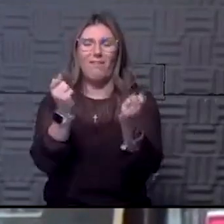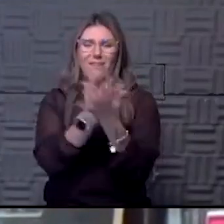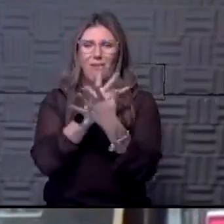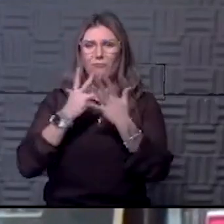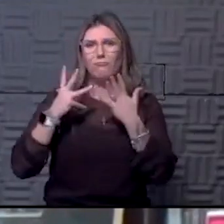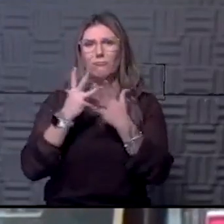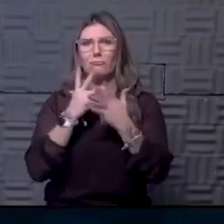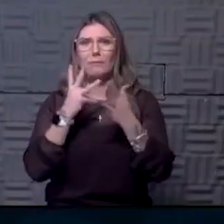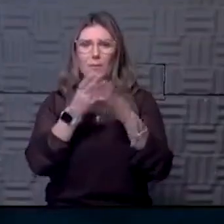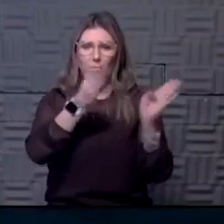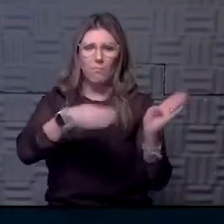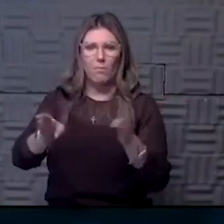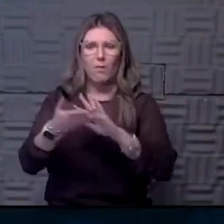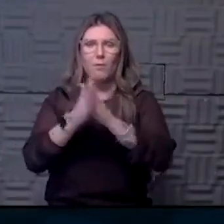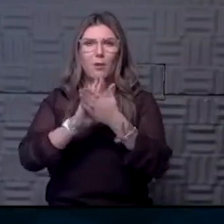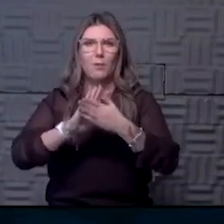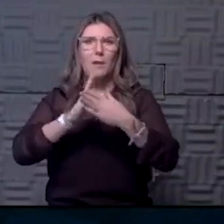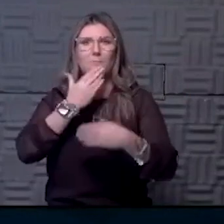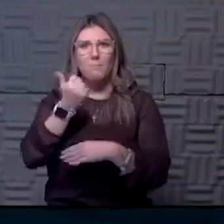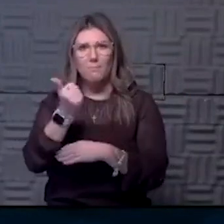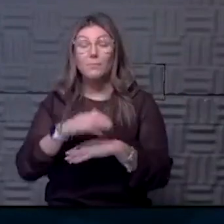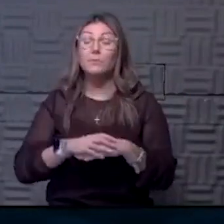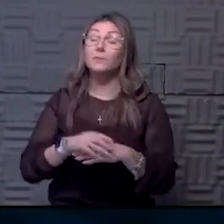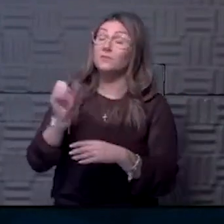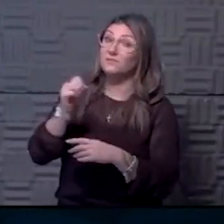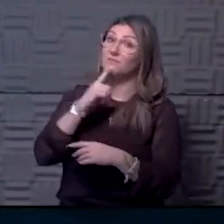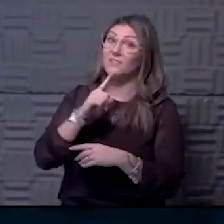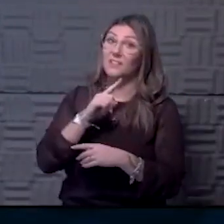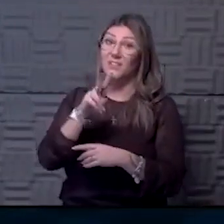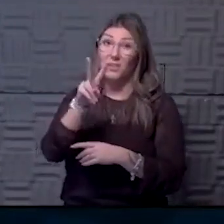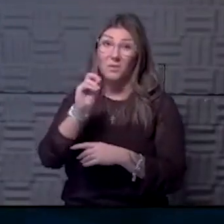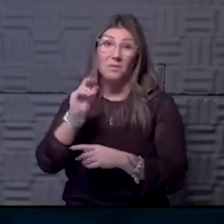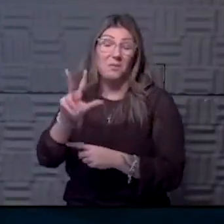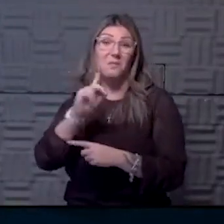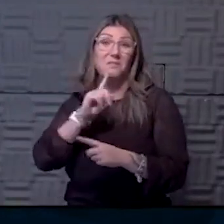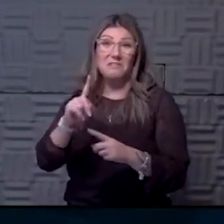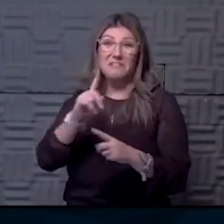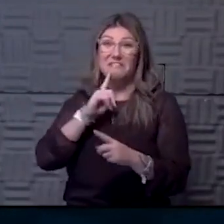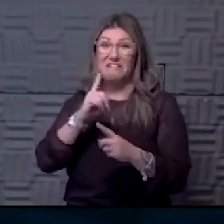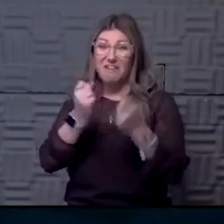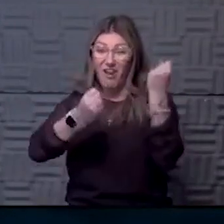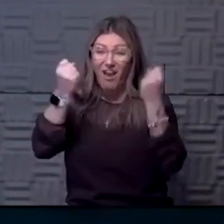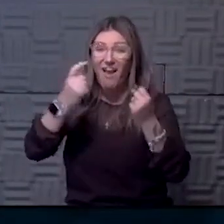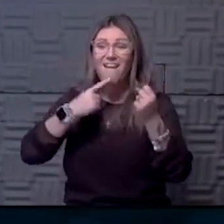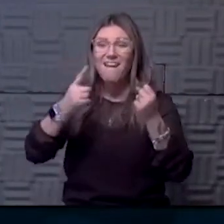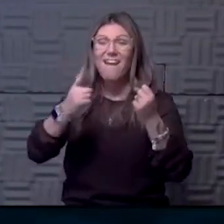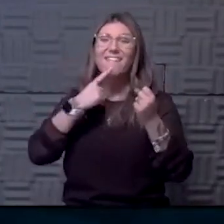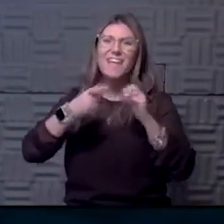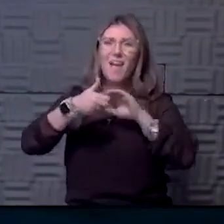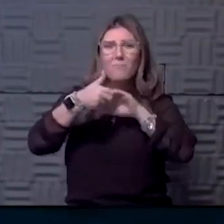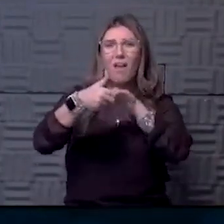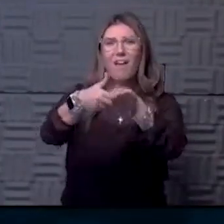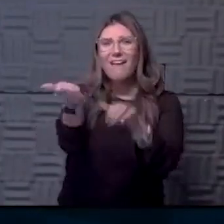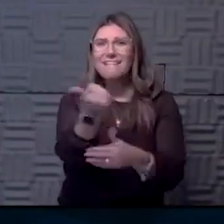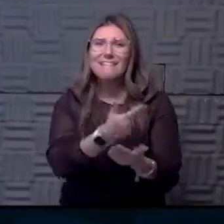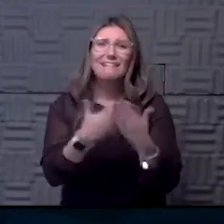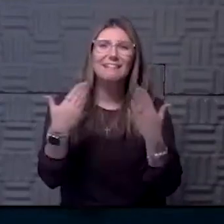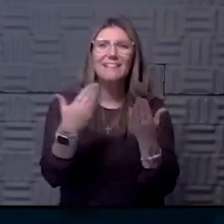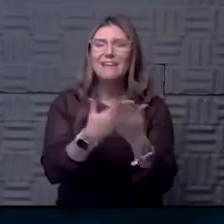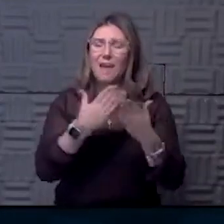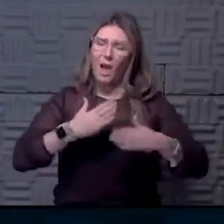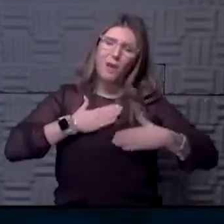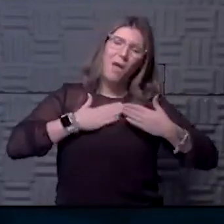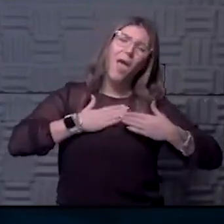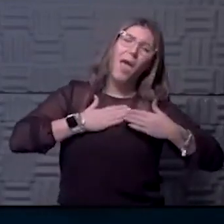better? Yeah, I tell you, I got a 2003 Sequoia. It's got a few miles on it, but it could tow just about anything. I'm happy to go up and pick